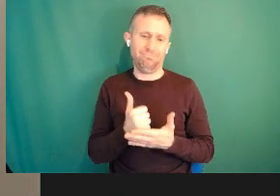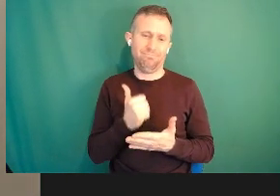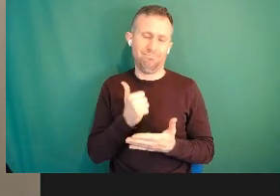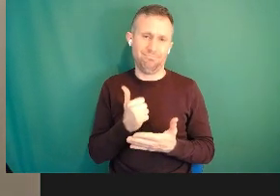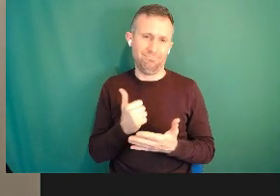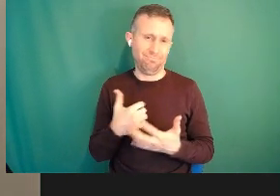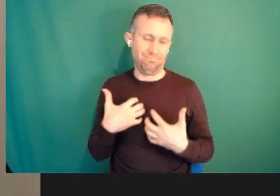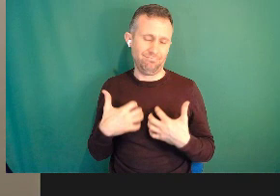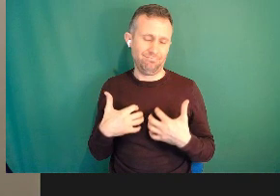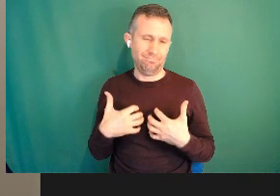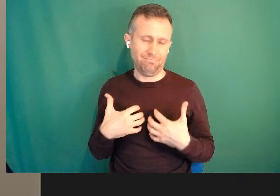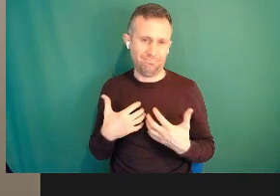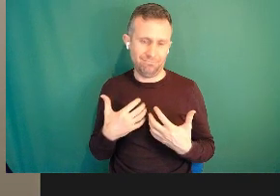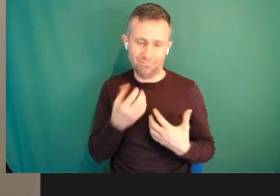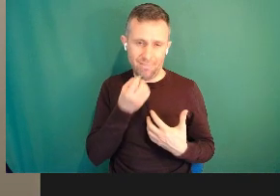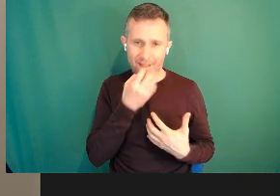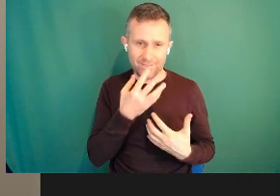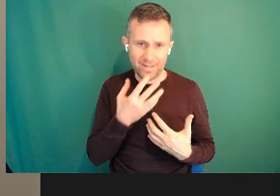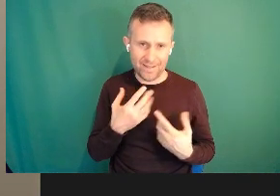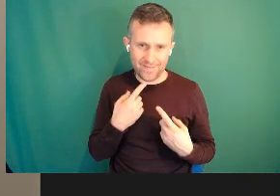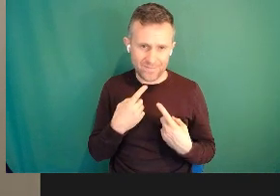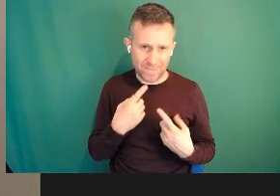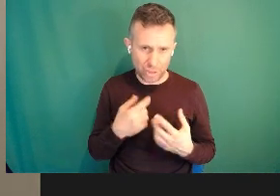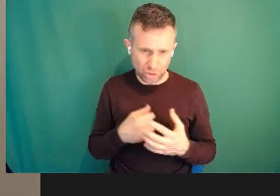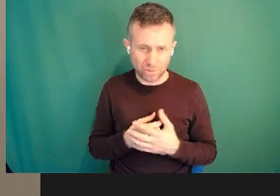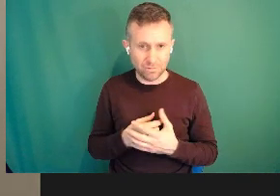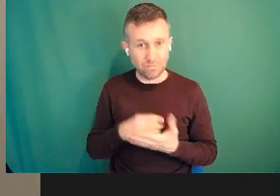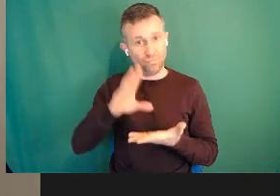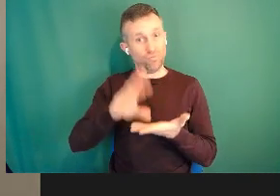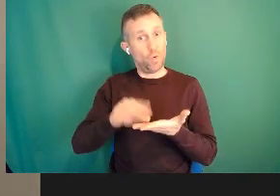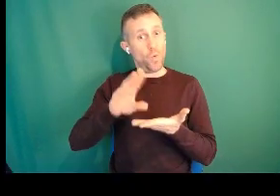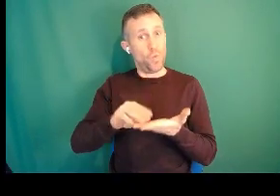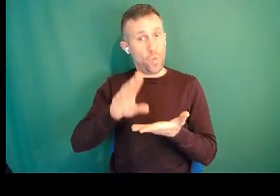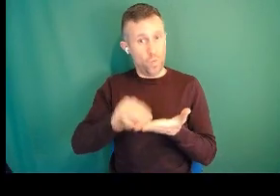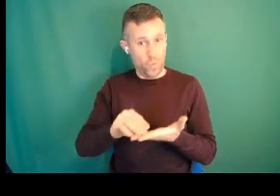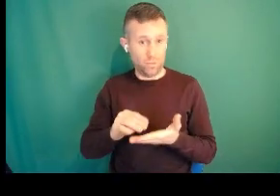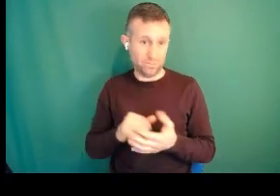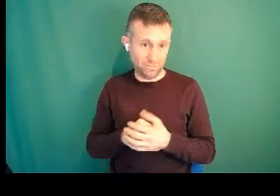loads of people will watch the recording as well. So thank you very much for doing that for us.